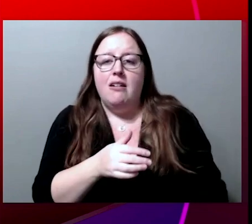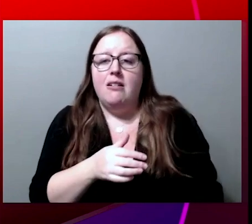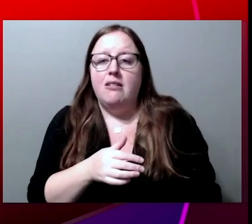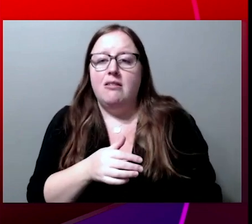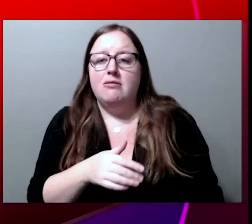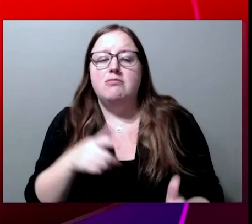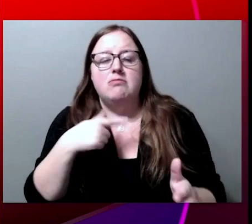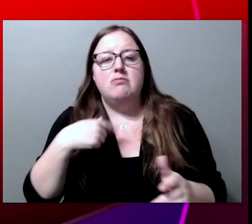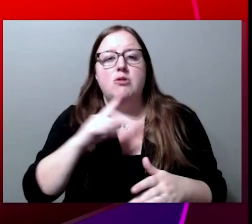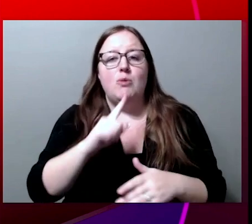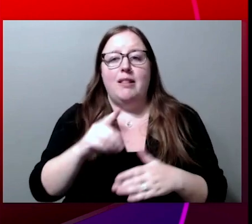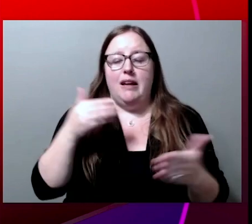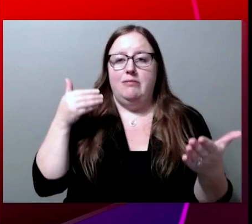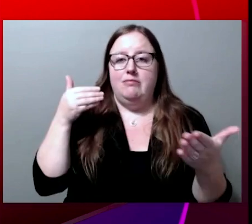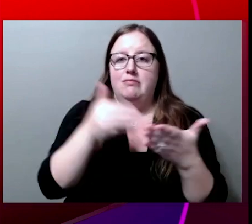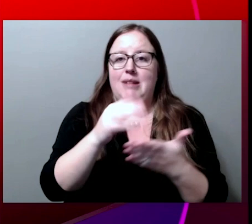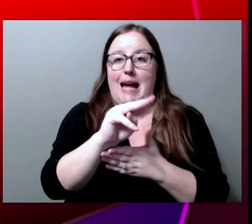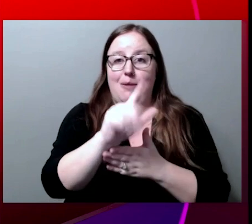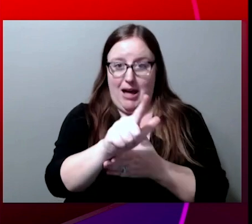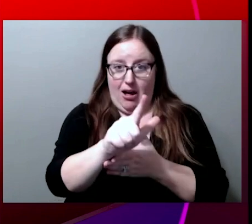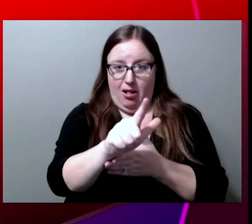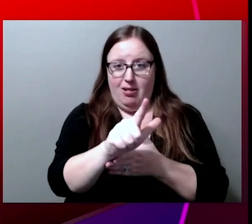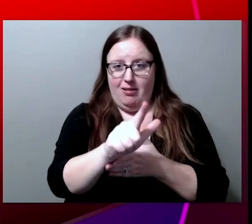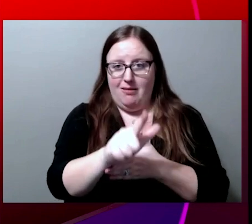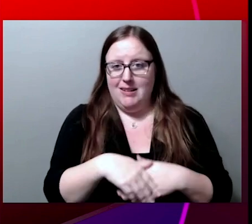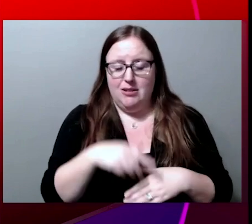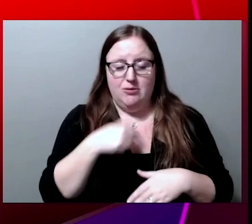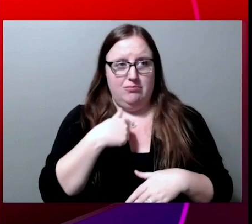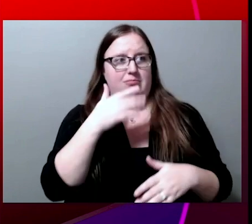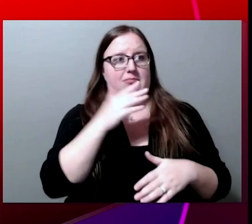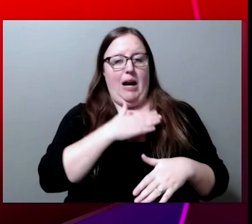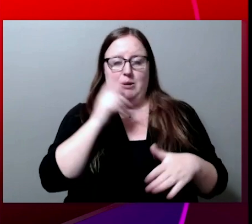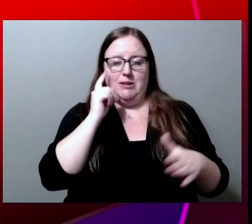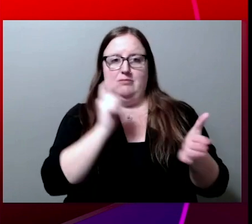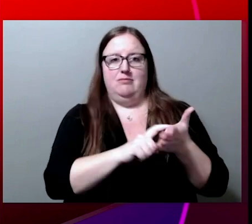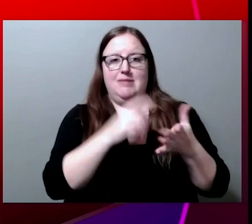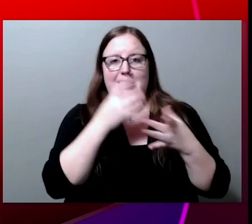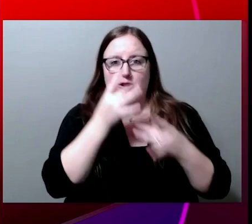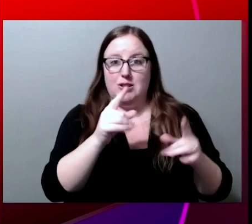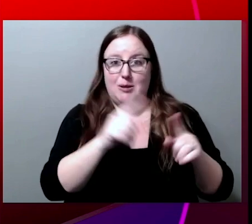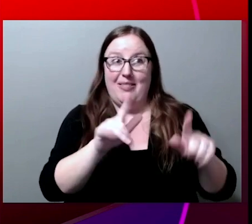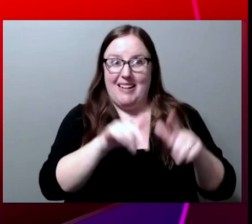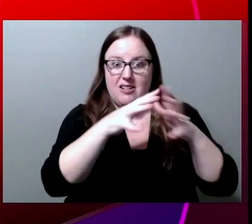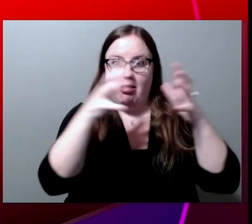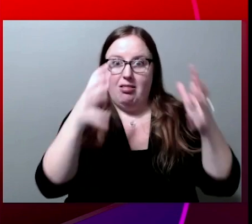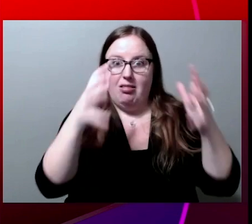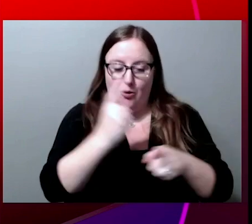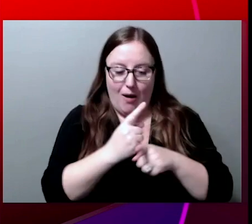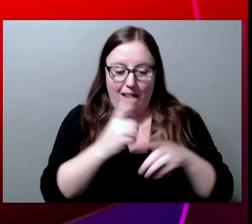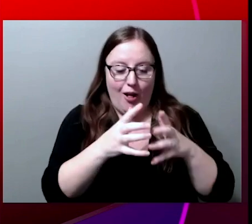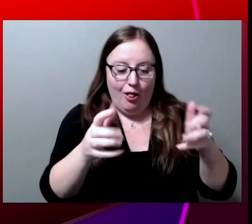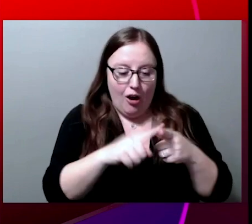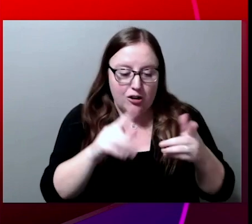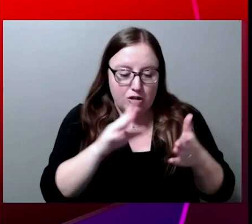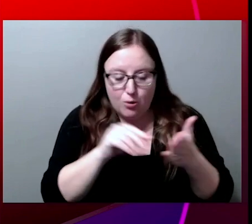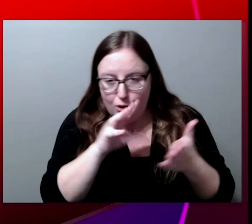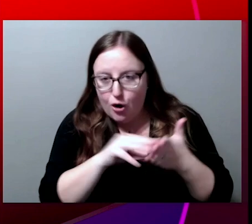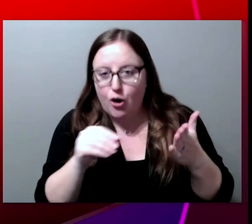approaching ML, though, even though it piqued my interest, it's a lot, right? There's a lot to learn. So this